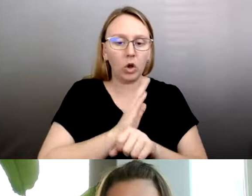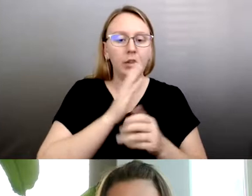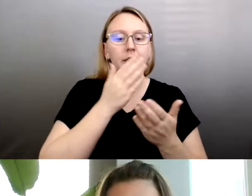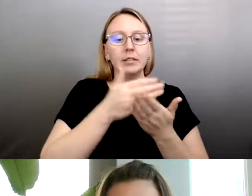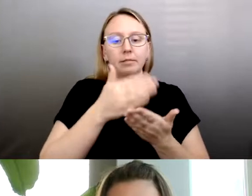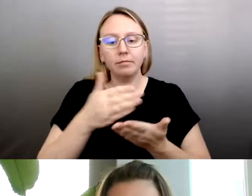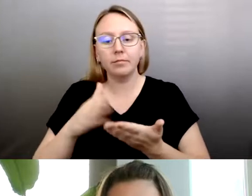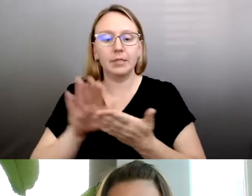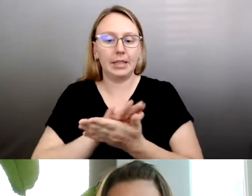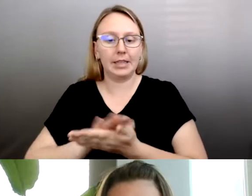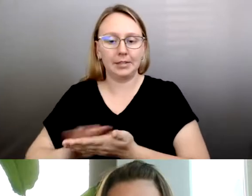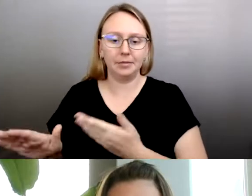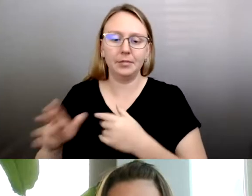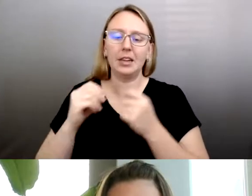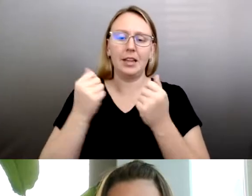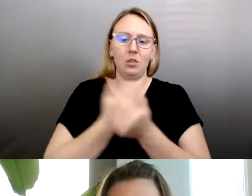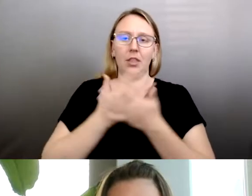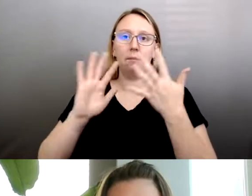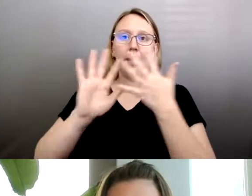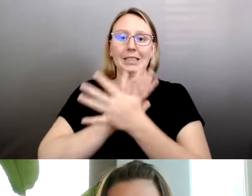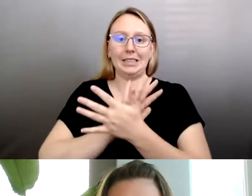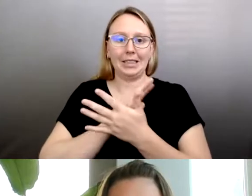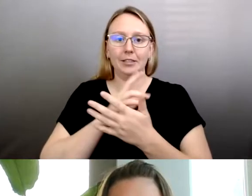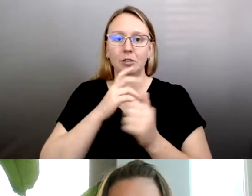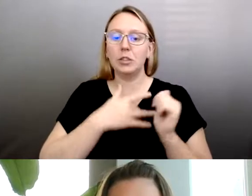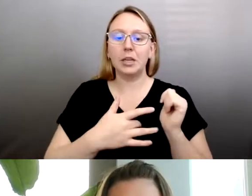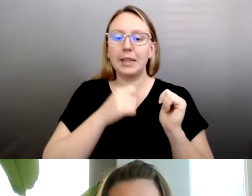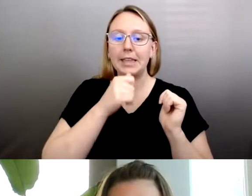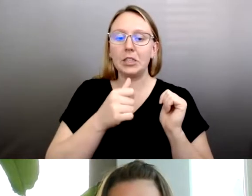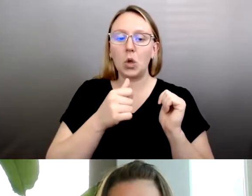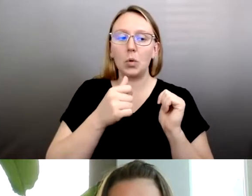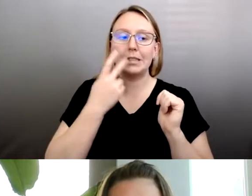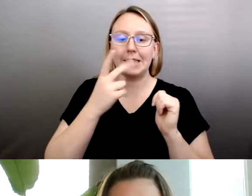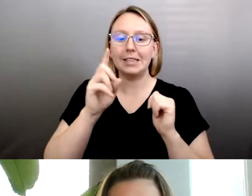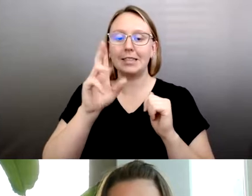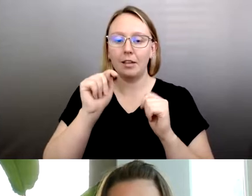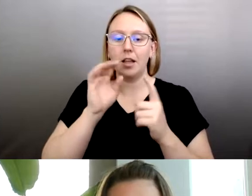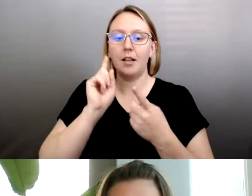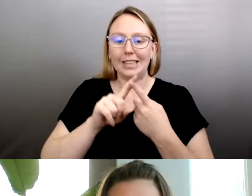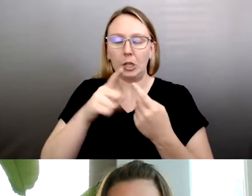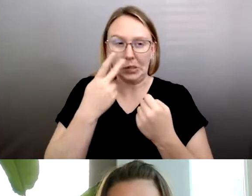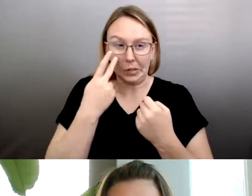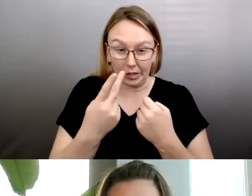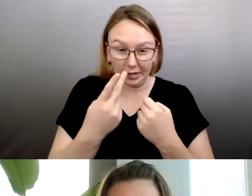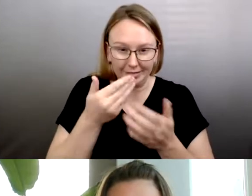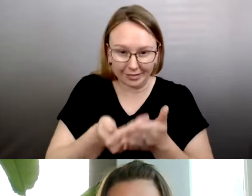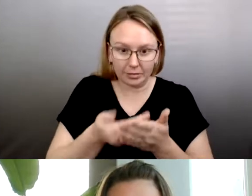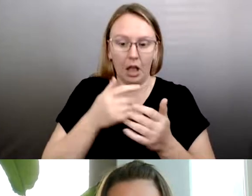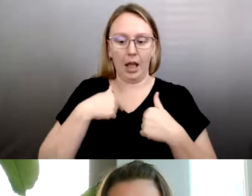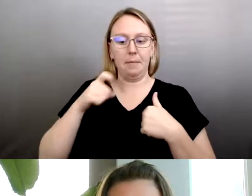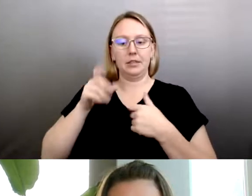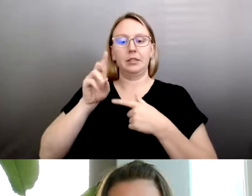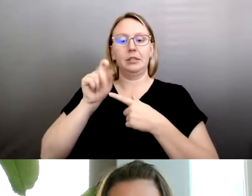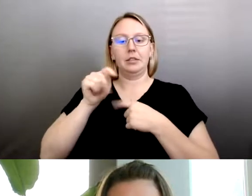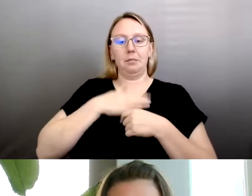building kind of, everything blends into itself. You only see the dust if you look really, really closely. But like I have to dust my own home every couple of weeks. We